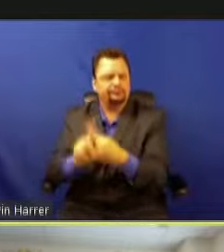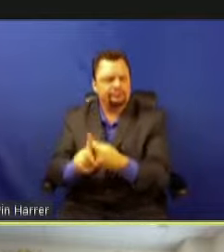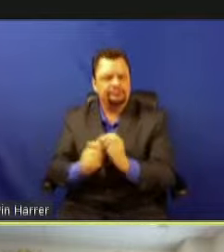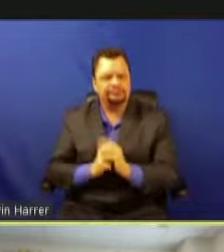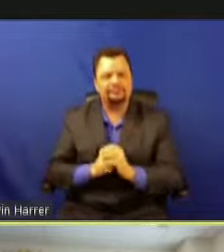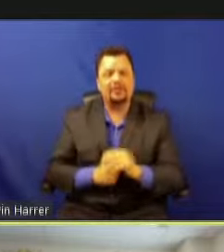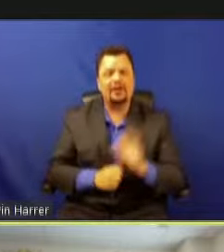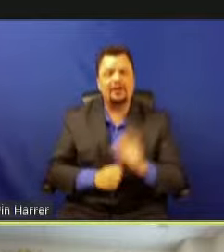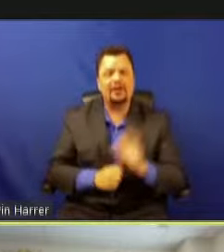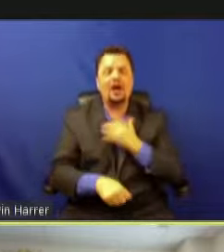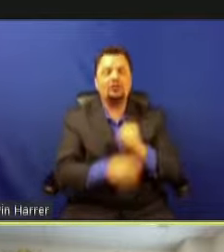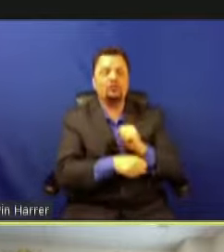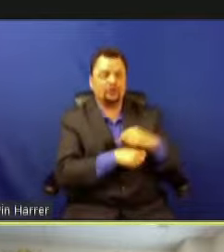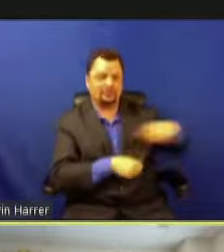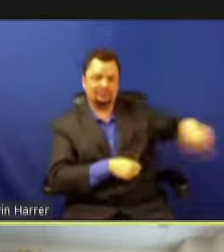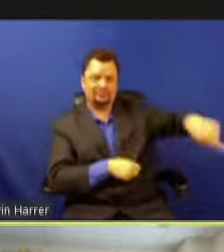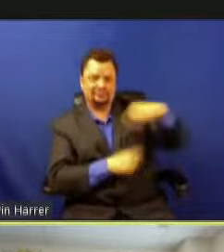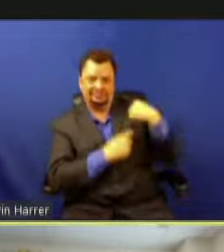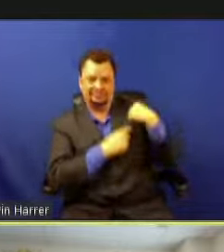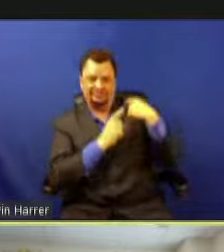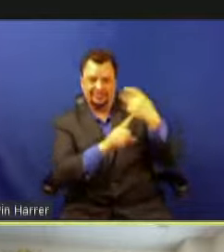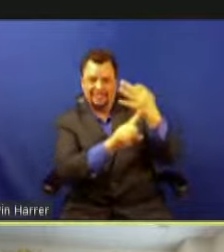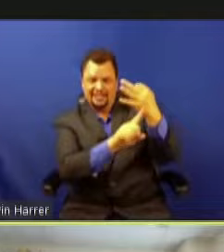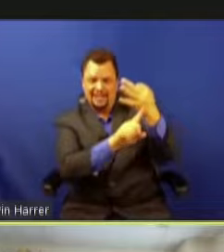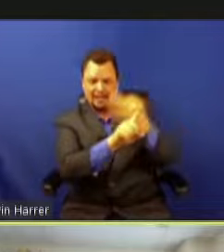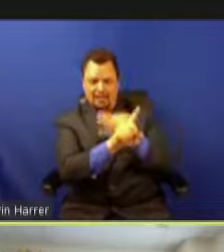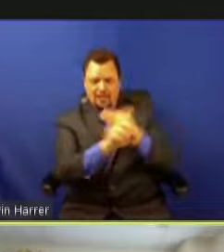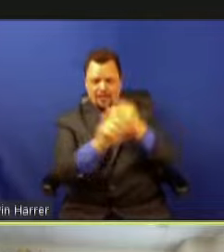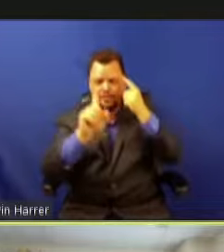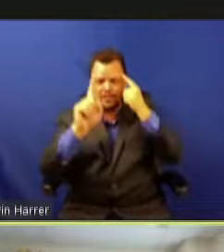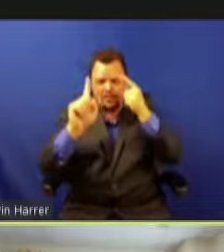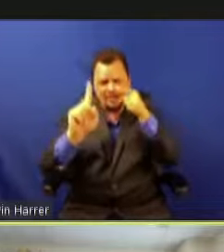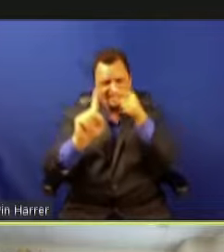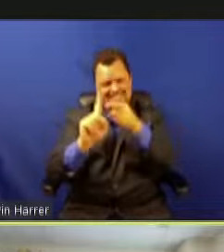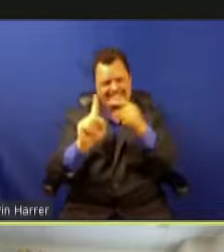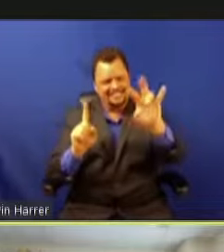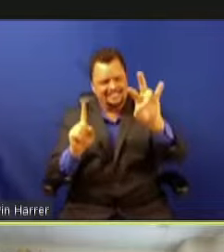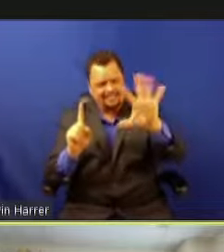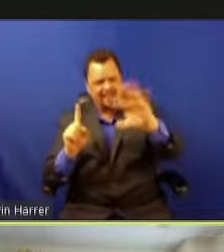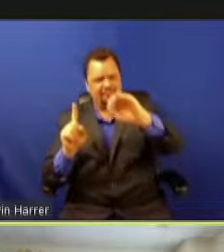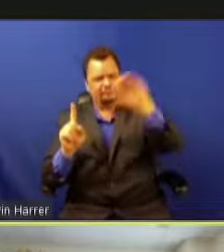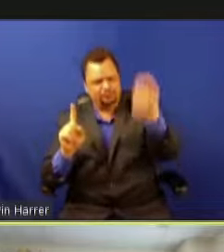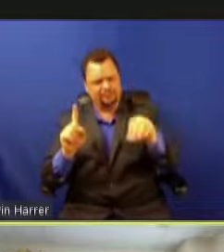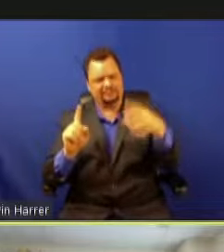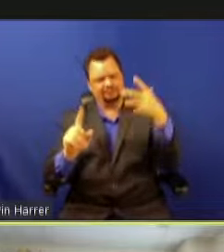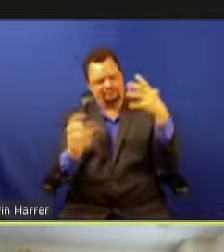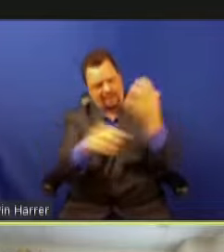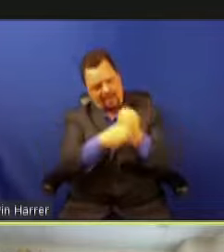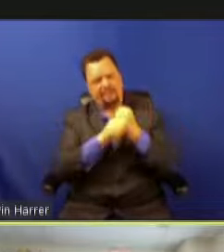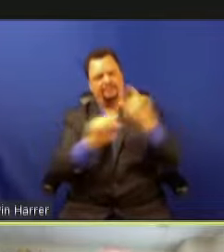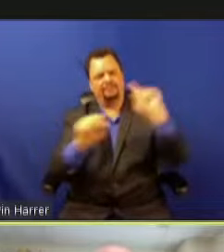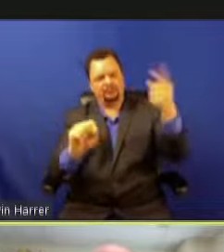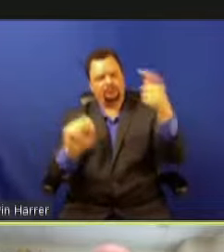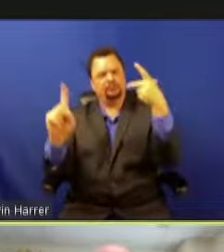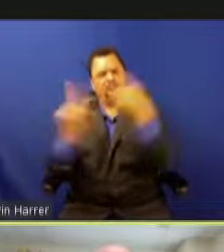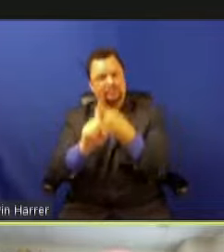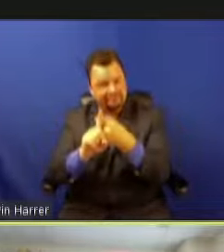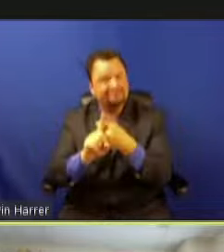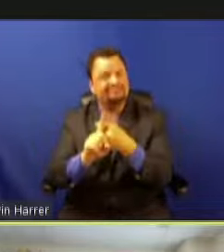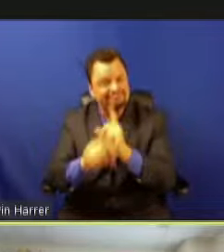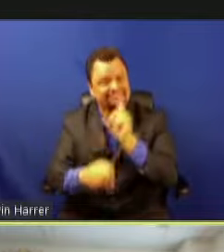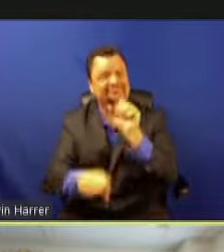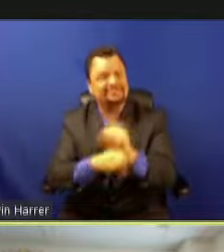get 75% of eligible Coloradans receiving their first dose has truly been a remarkable effort and a remarkable